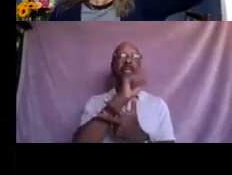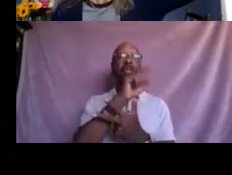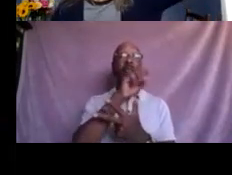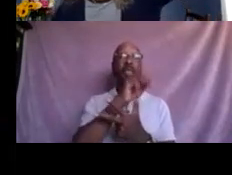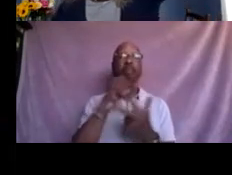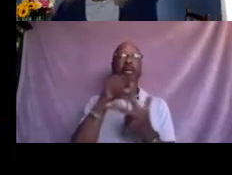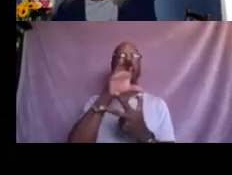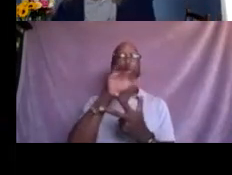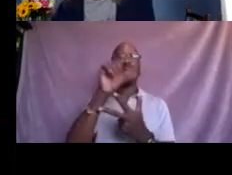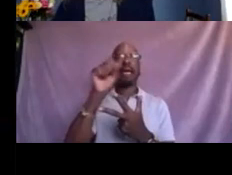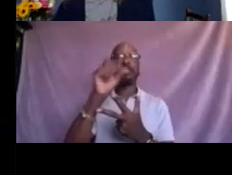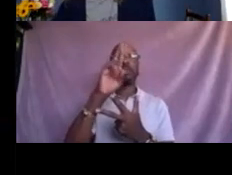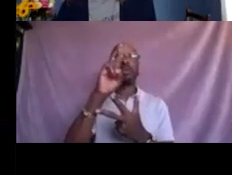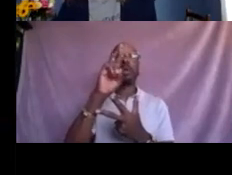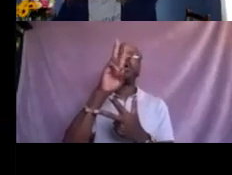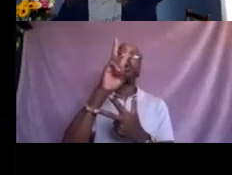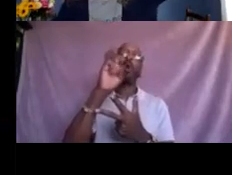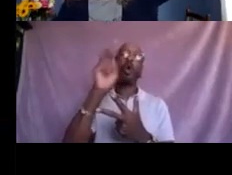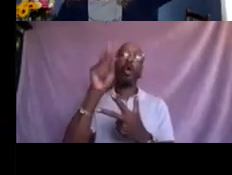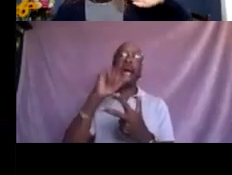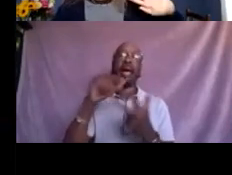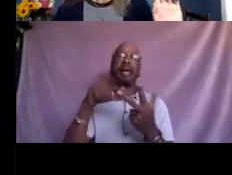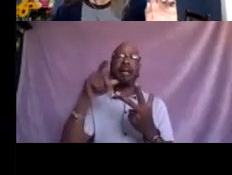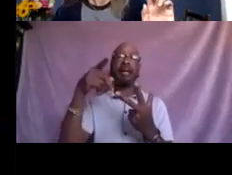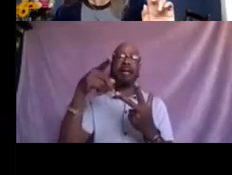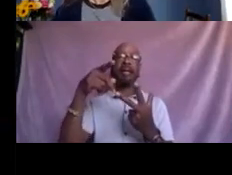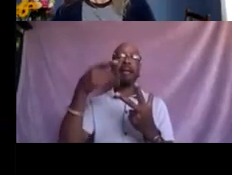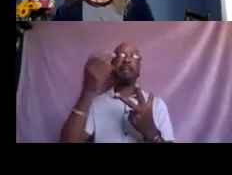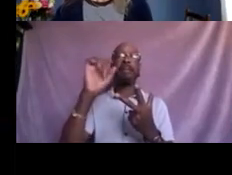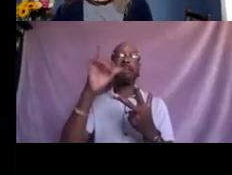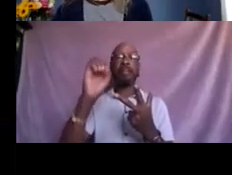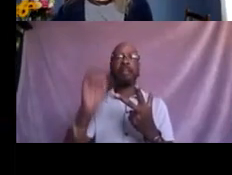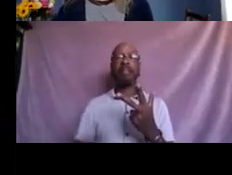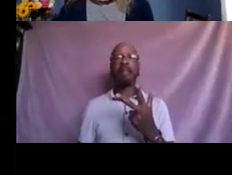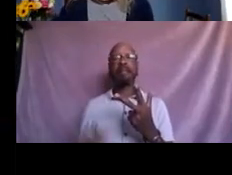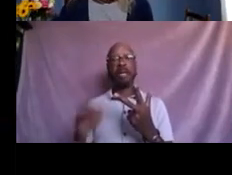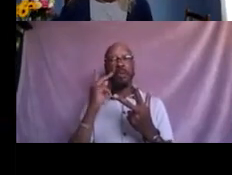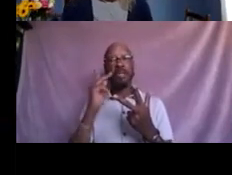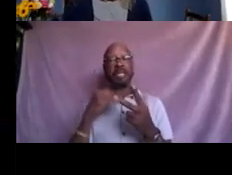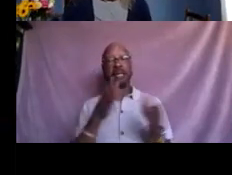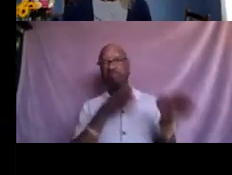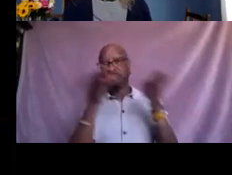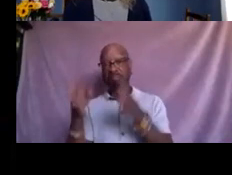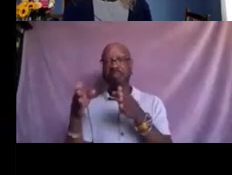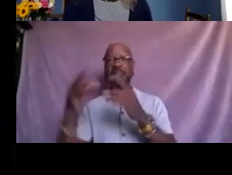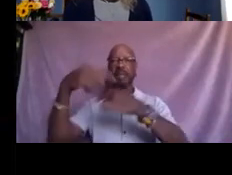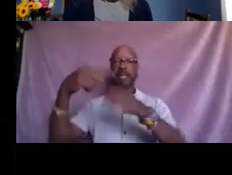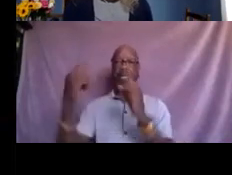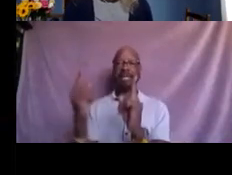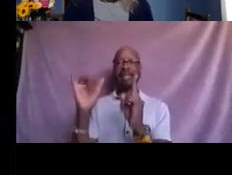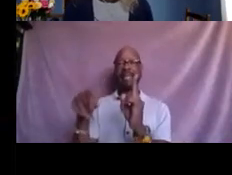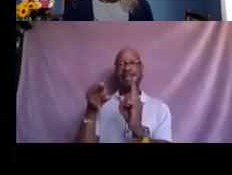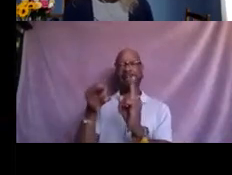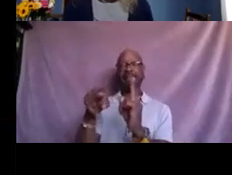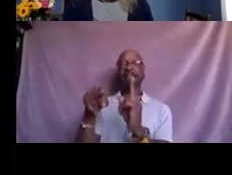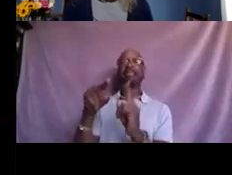I'm going to move a little further over. I'm going to go clockwise around this picture. The little gear or cog is the settings, and that's for the settings